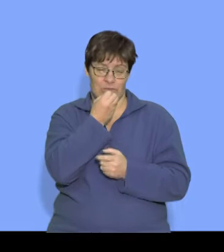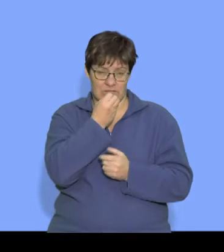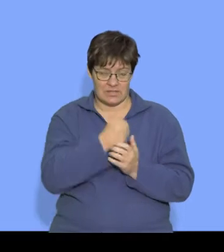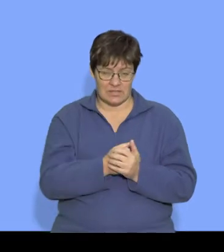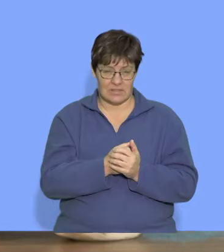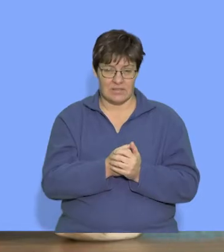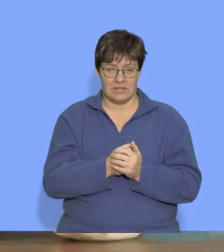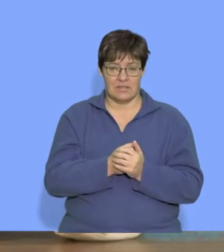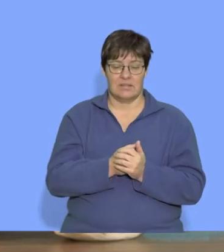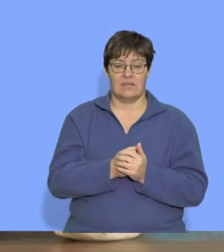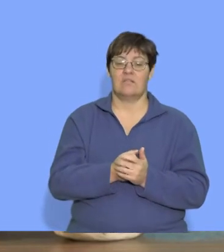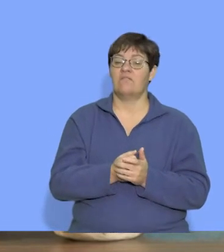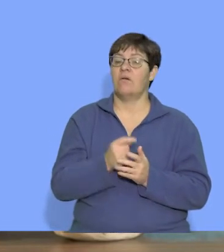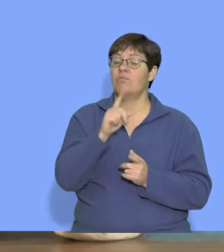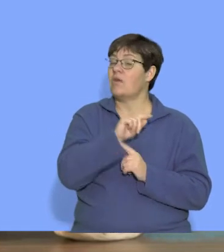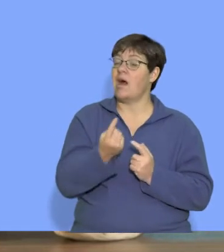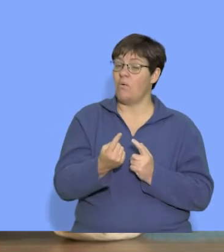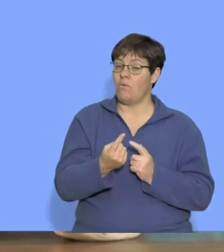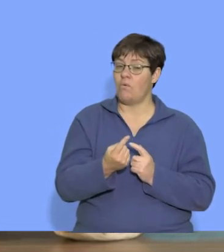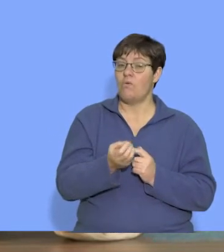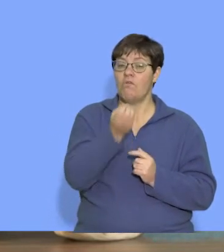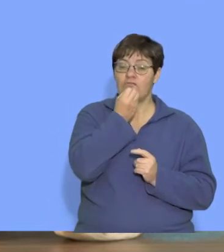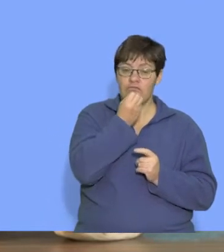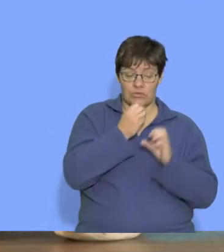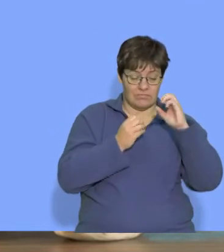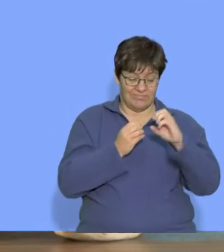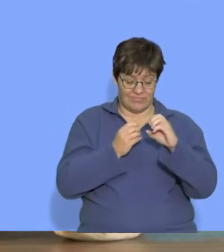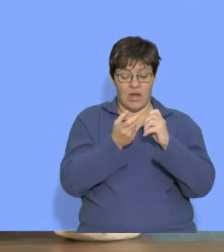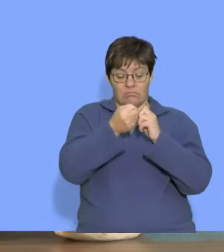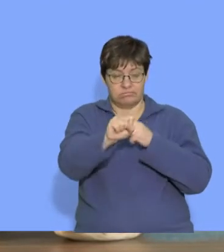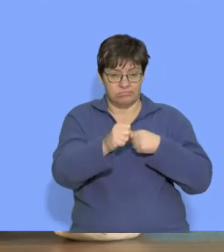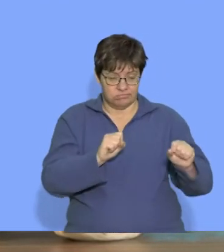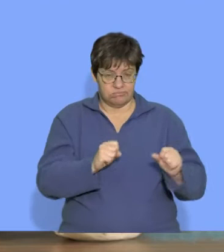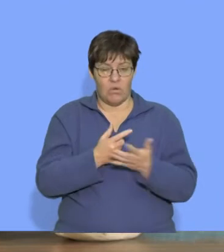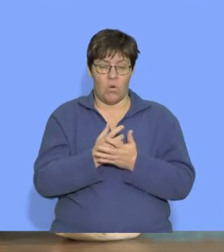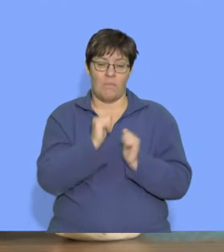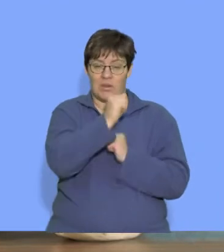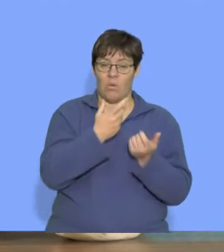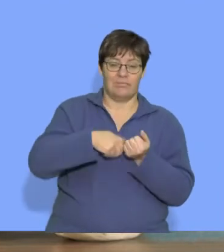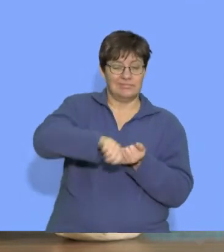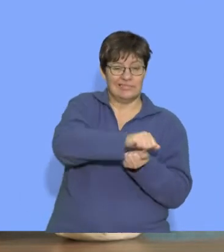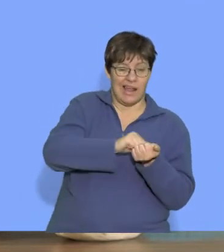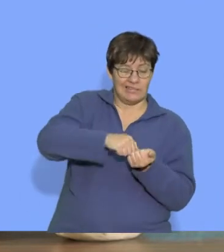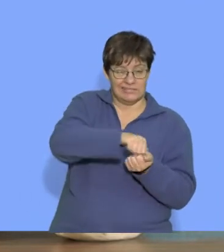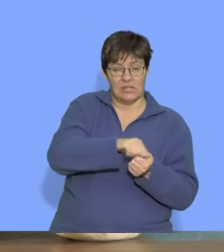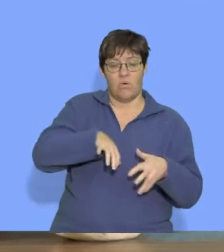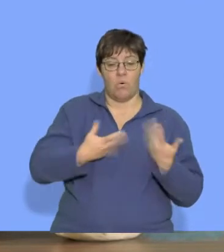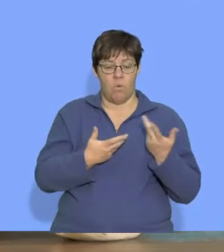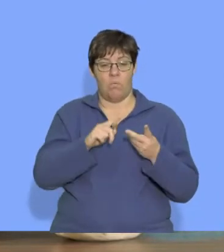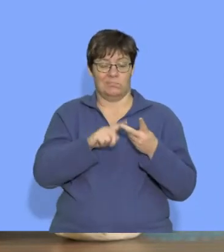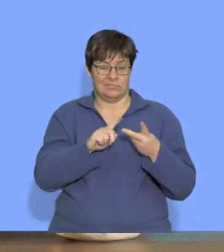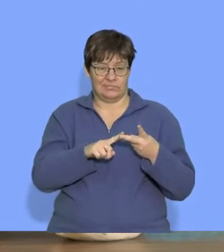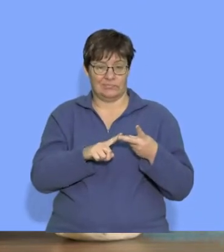in detail, but it essentially refers to the process of how that food is broken down, either mechanically by